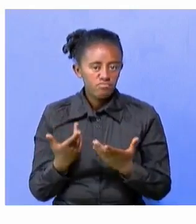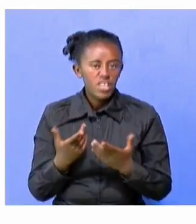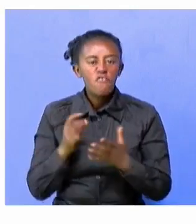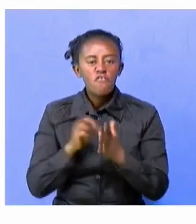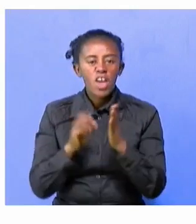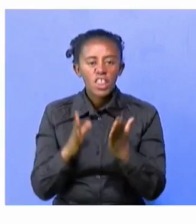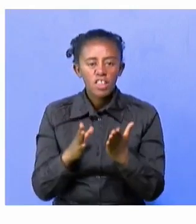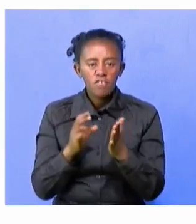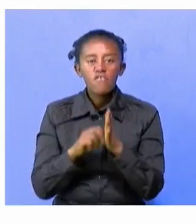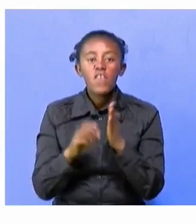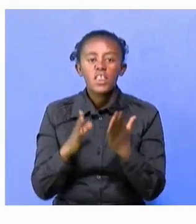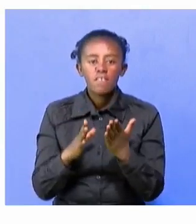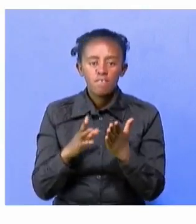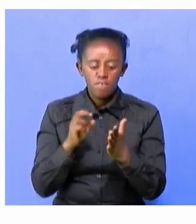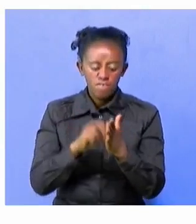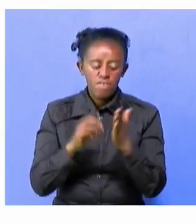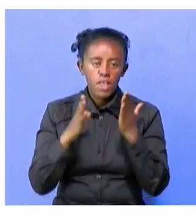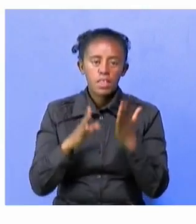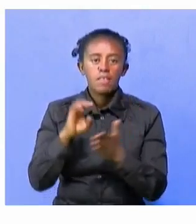effective in my lesson.